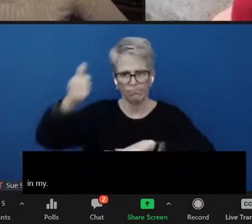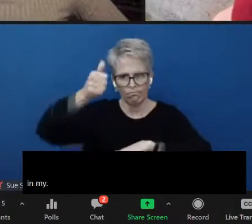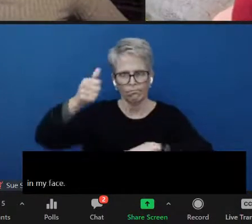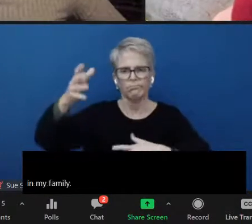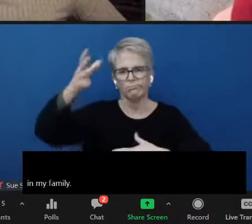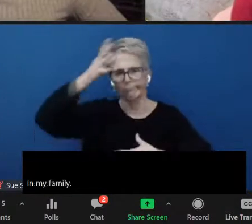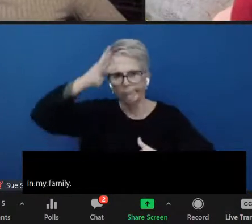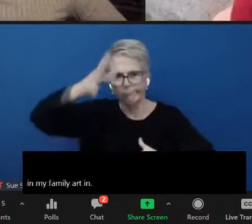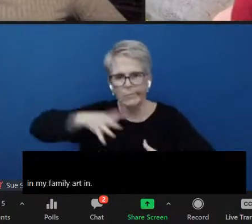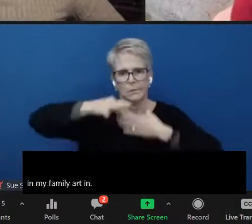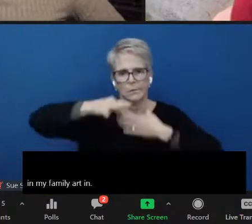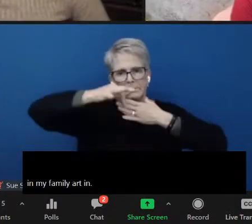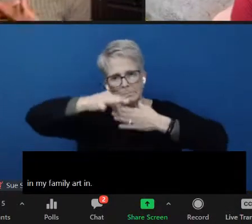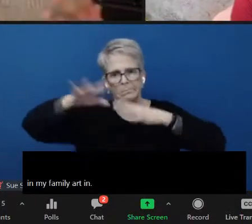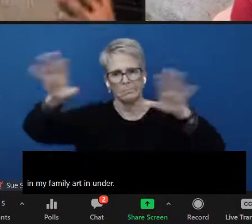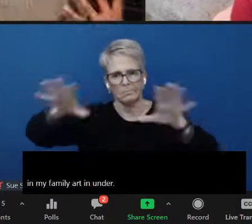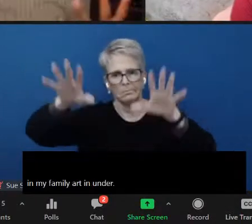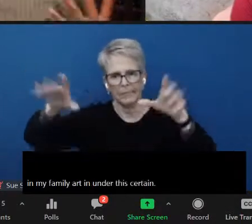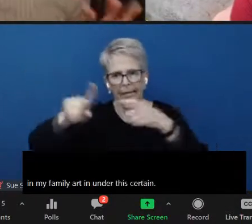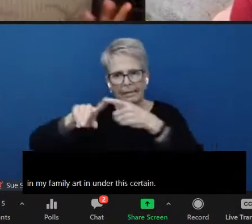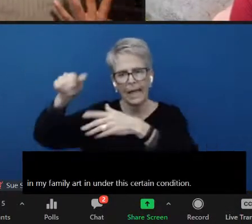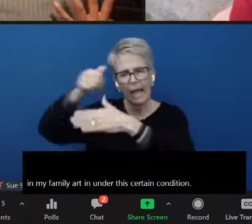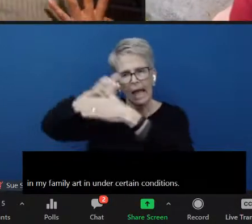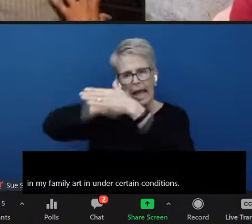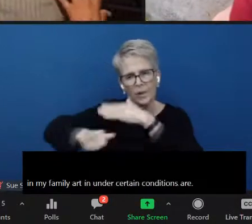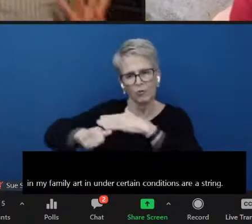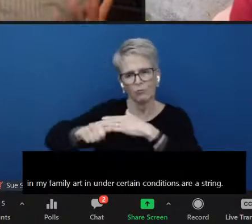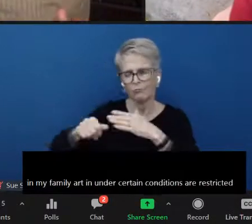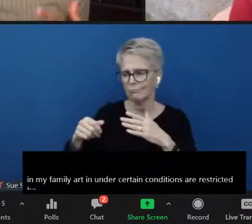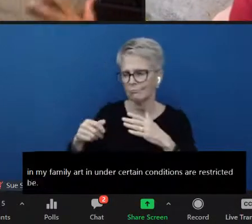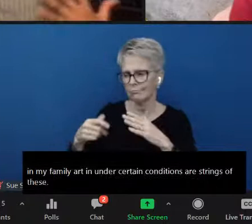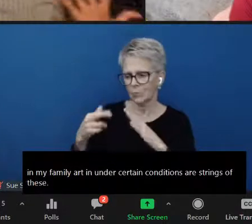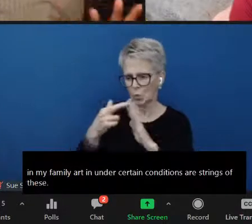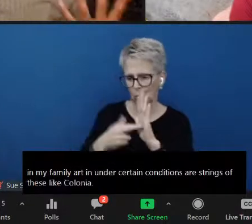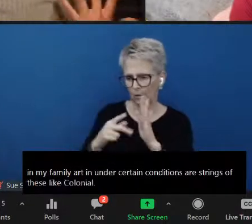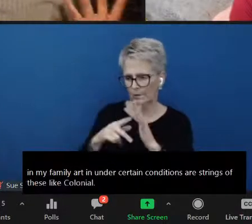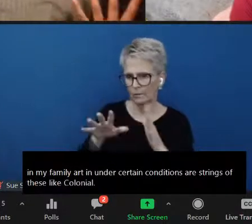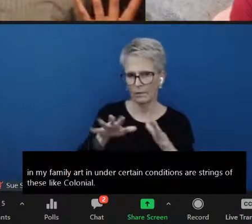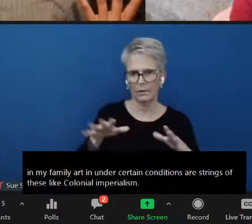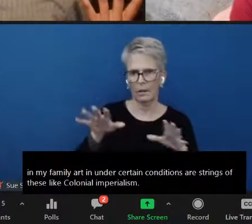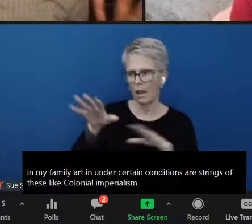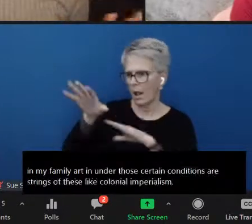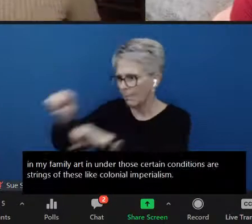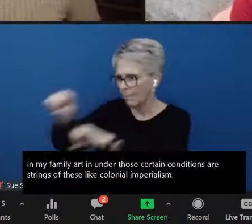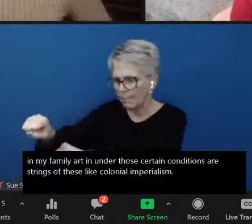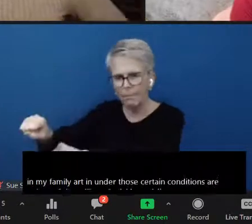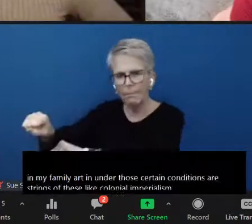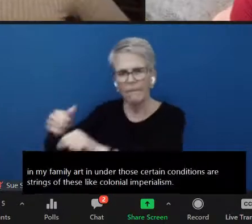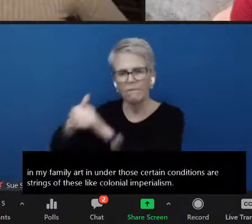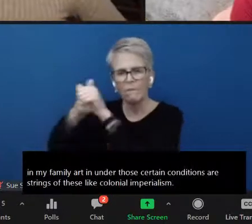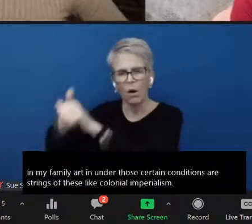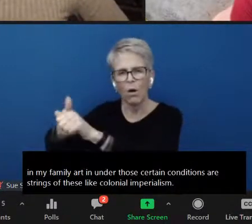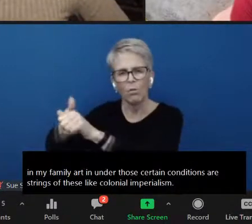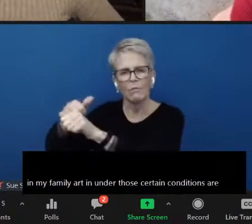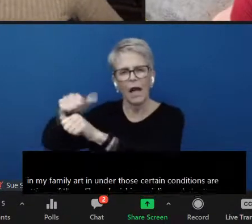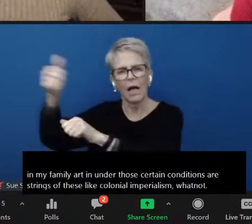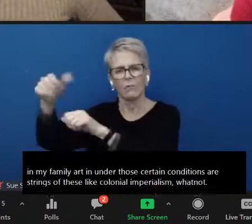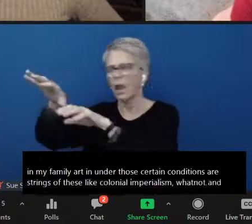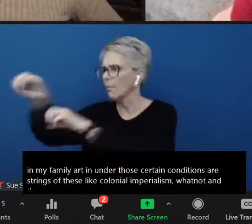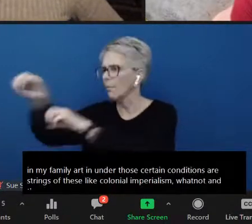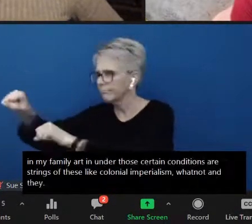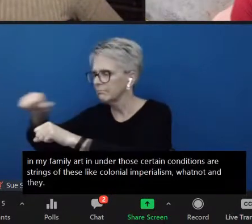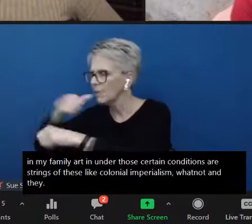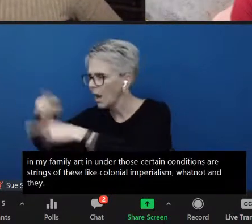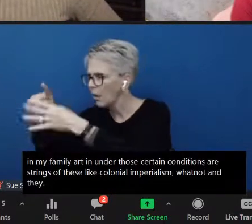my family are under those certain conditions or restraints of these like colonial imperialism, whatnot. And